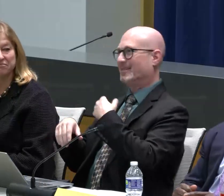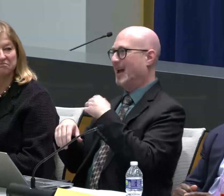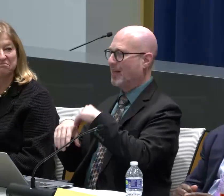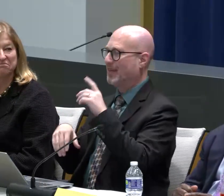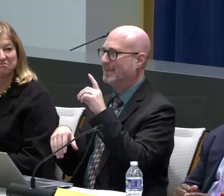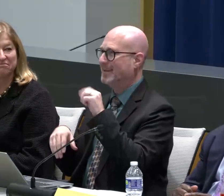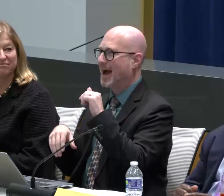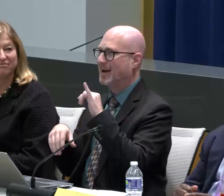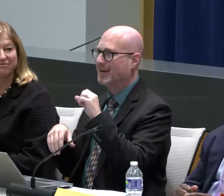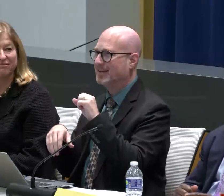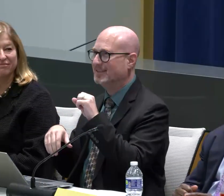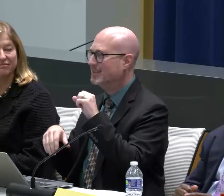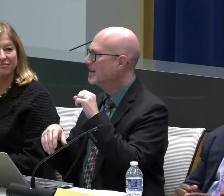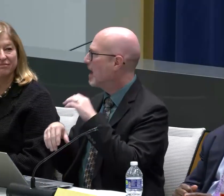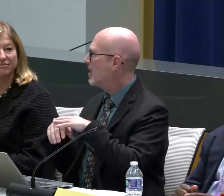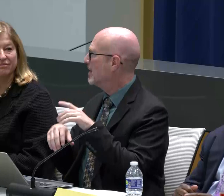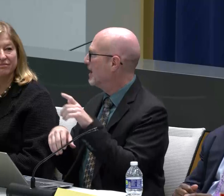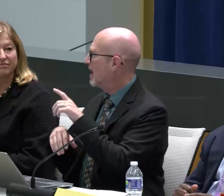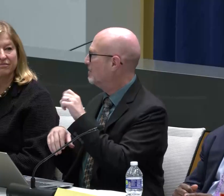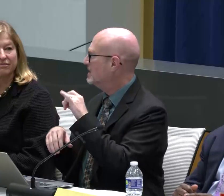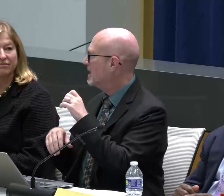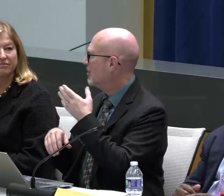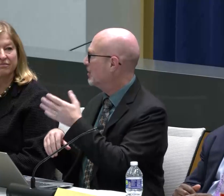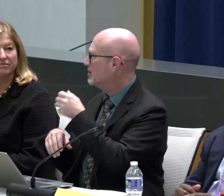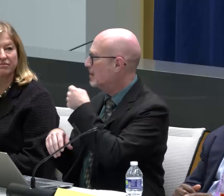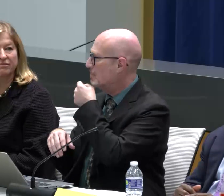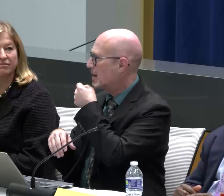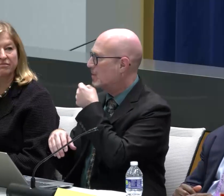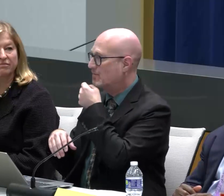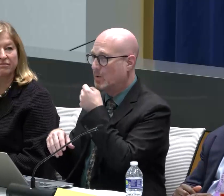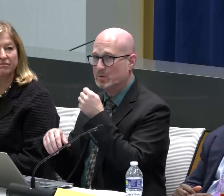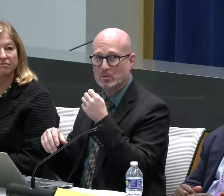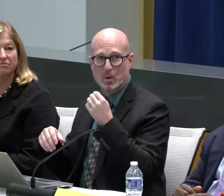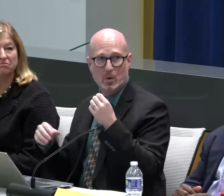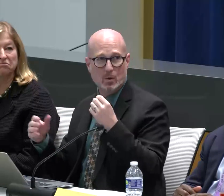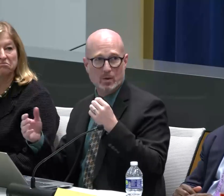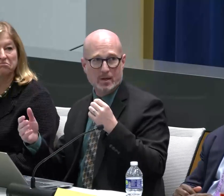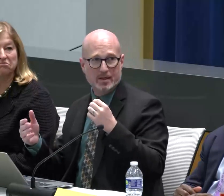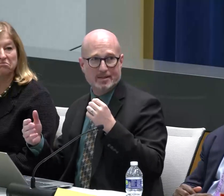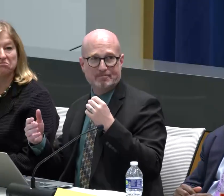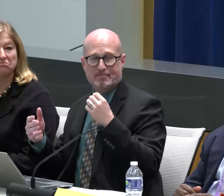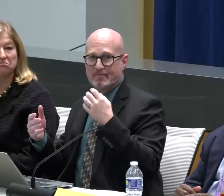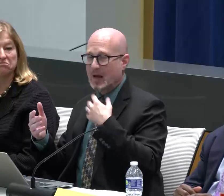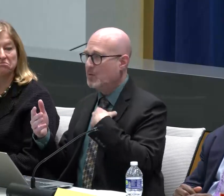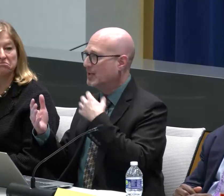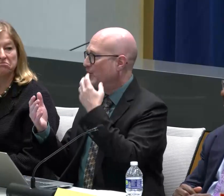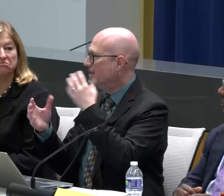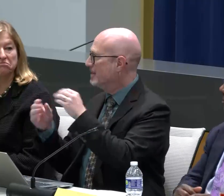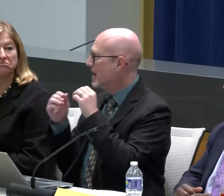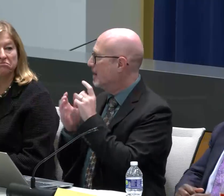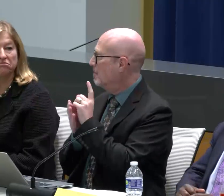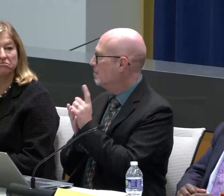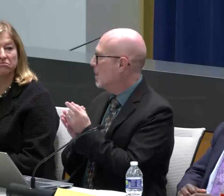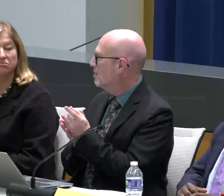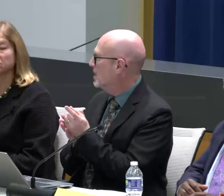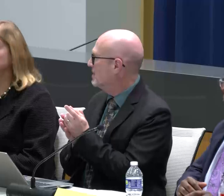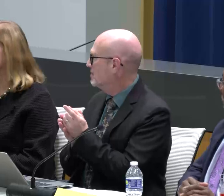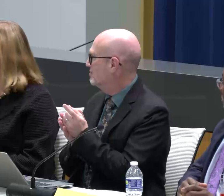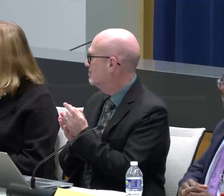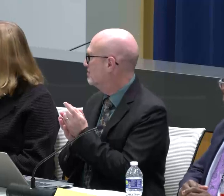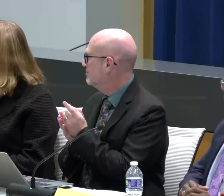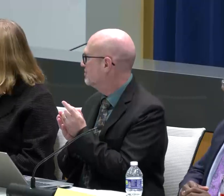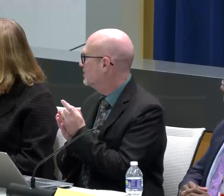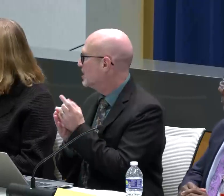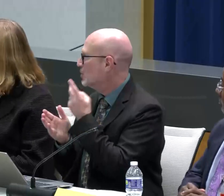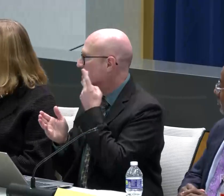me at the dais. So on the left side, there is a microphone available for your use. So I'd like to